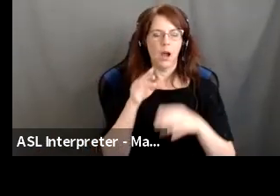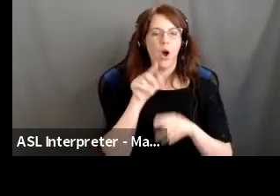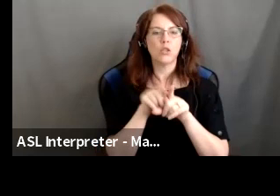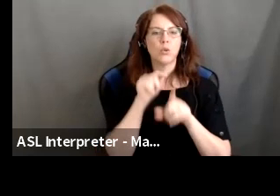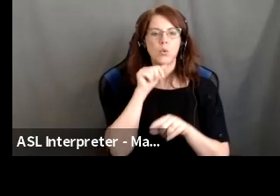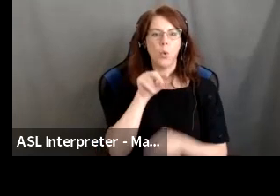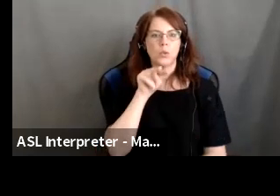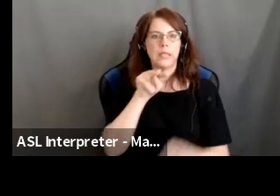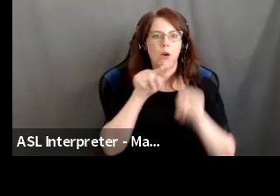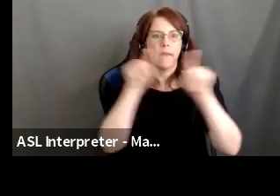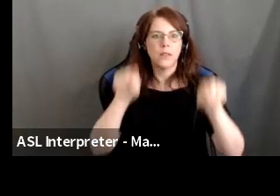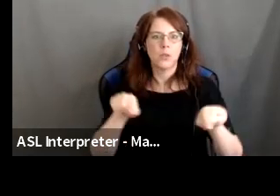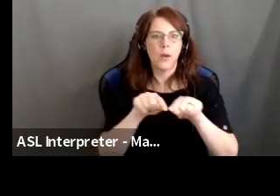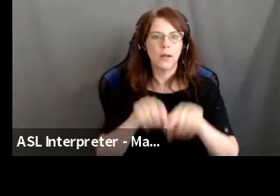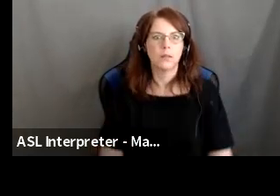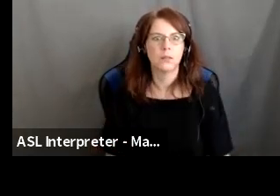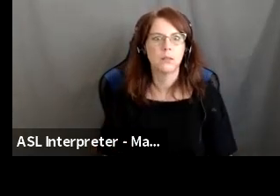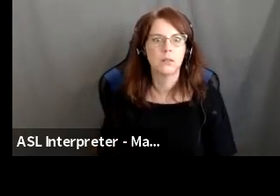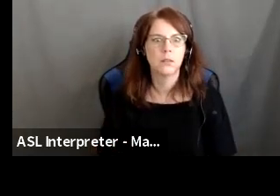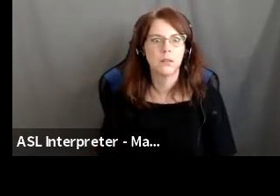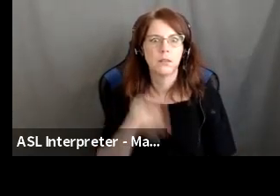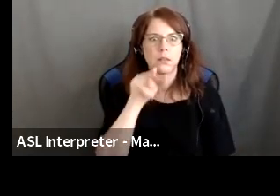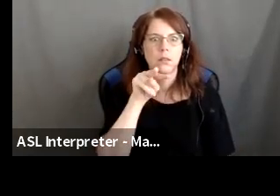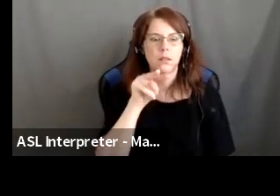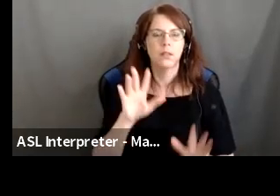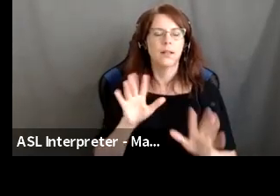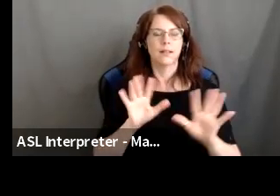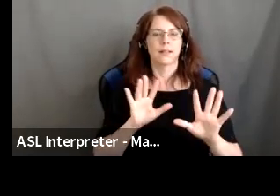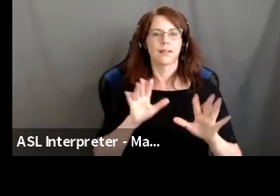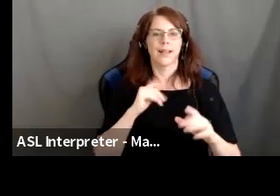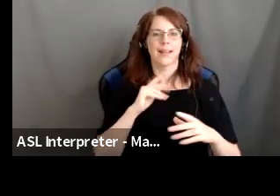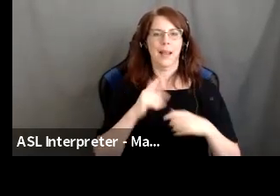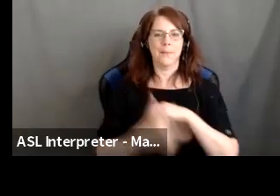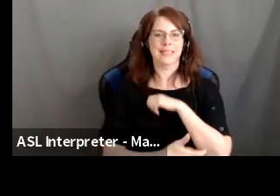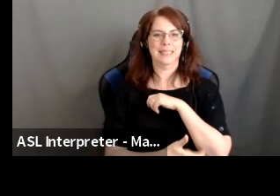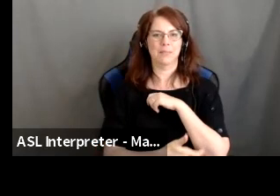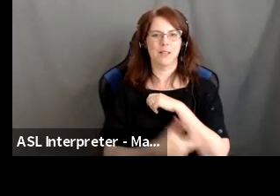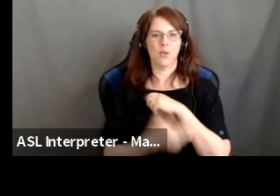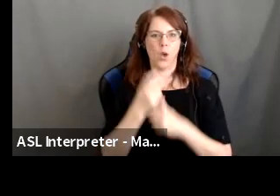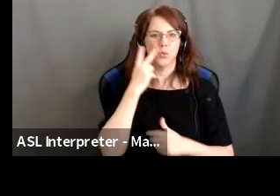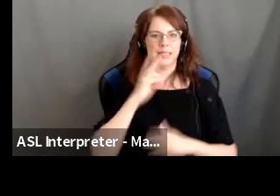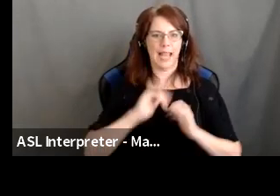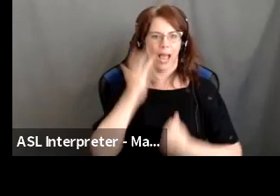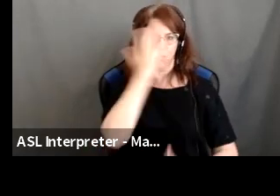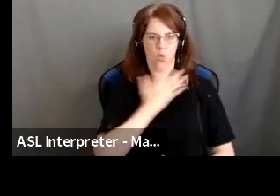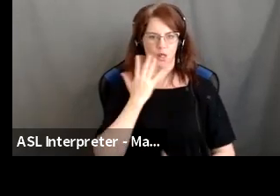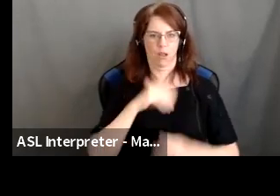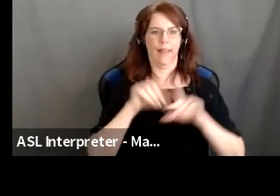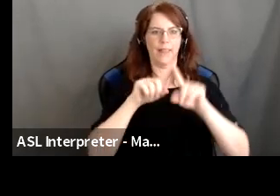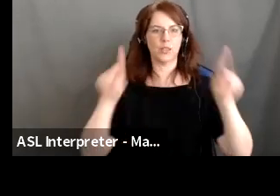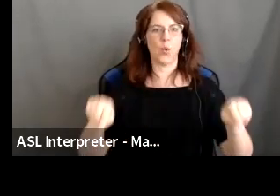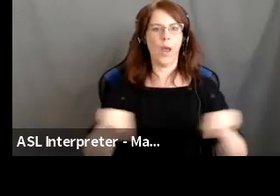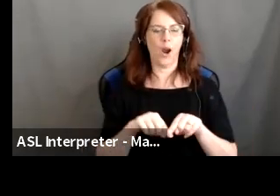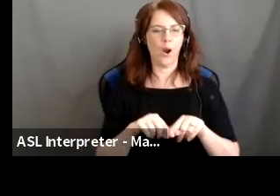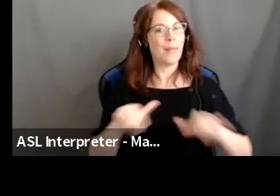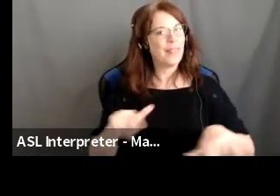much, because if you stare, then it can be tempting to want to see how you look in their square. But at